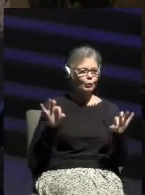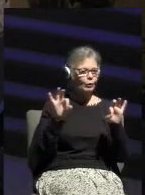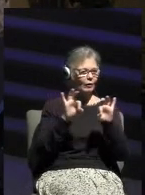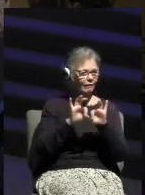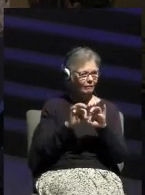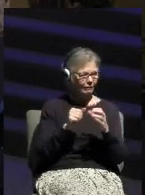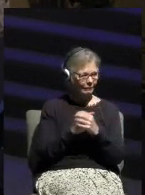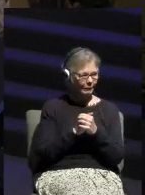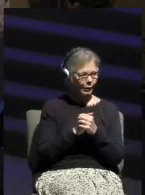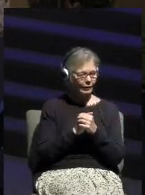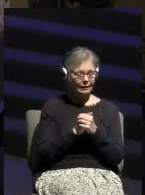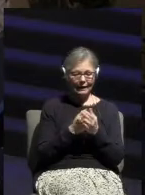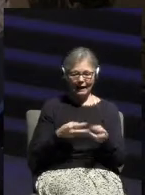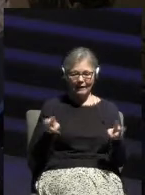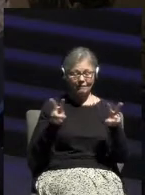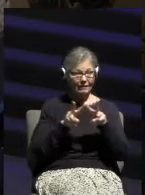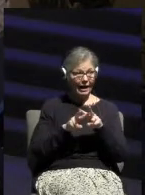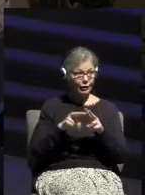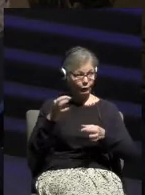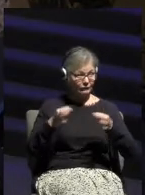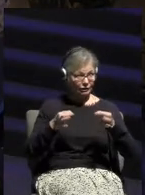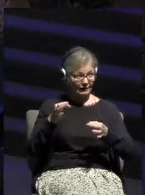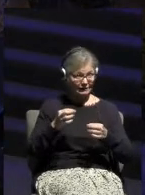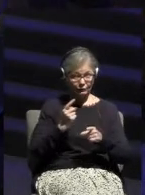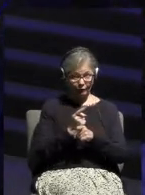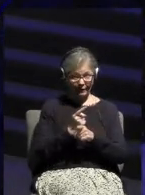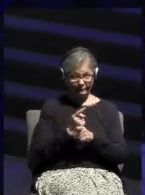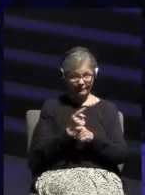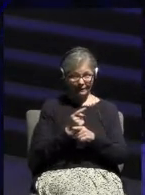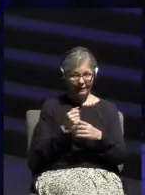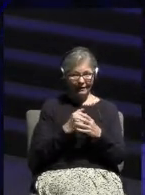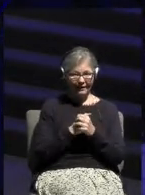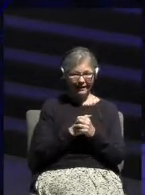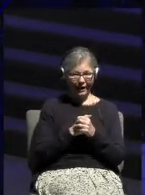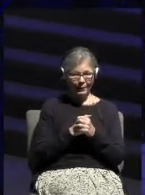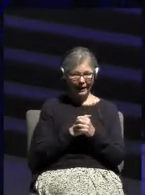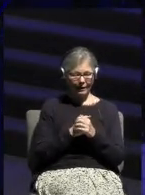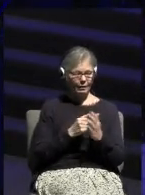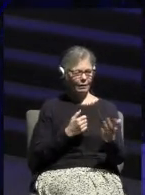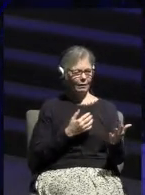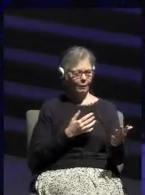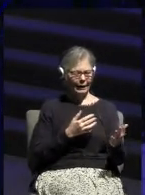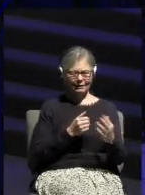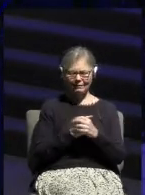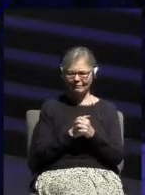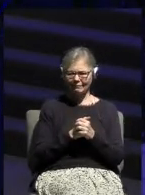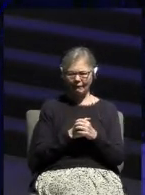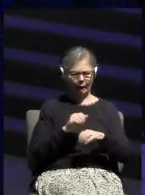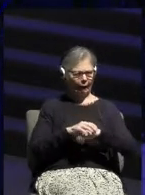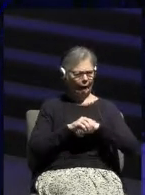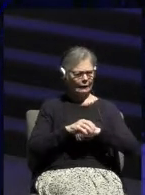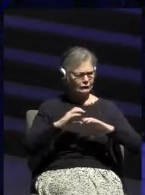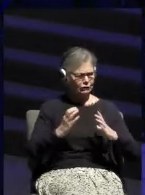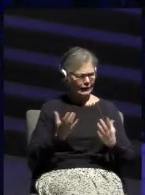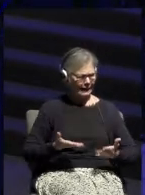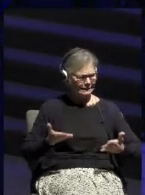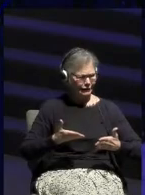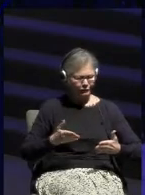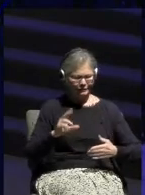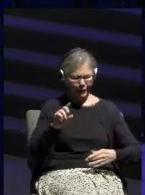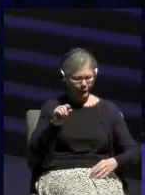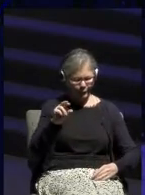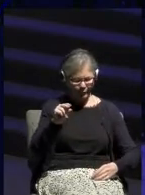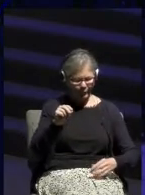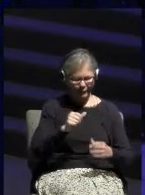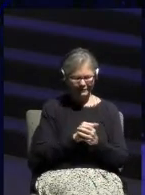word justice. Right? Everybody got that? All right, you're like, wait a minute, I thought this was Bible study, not English class.